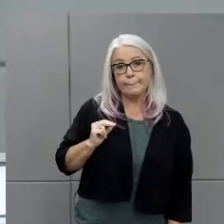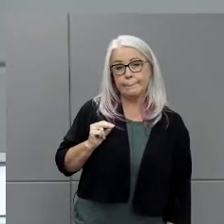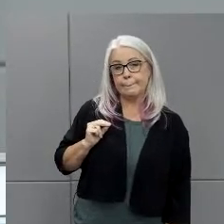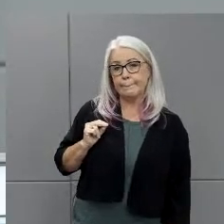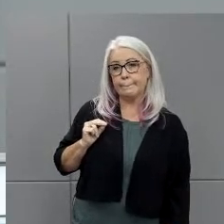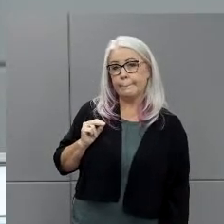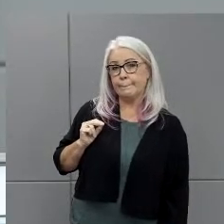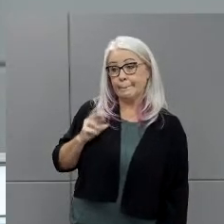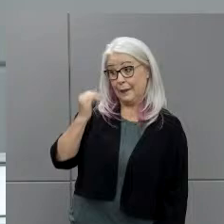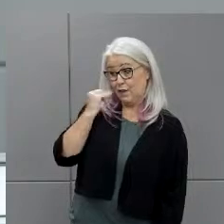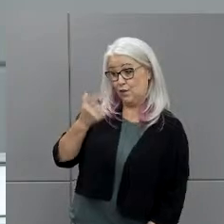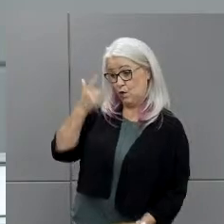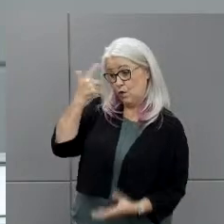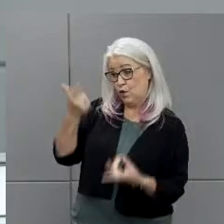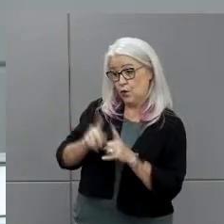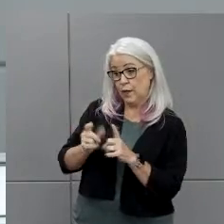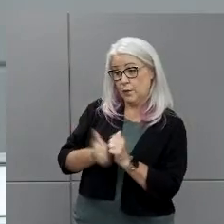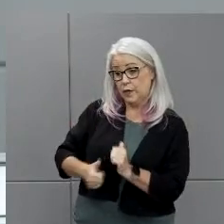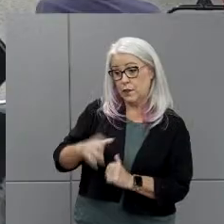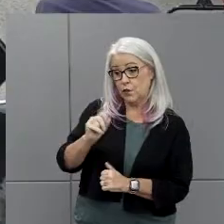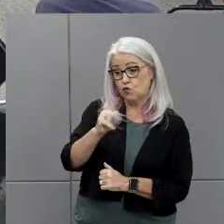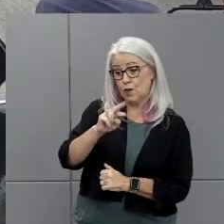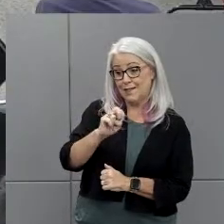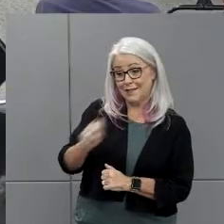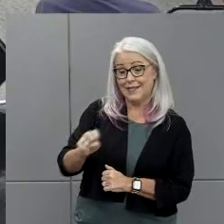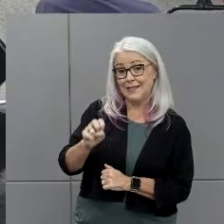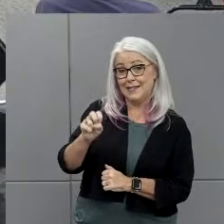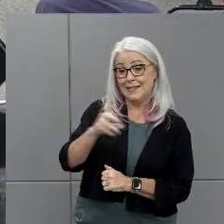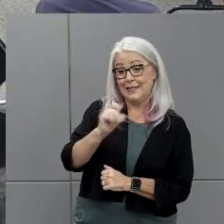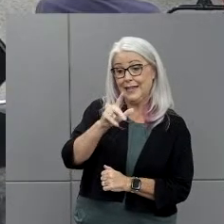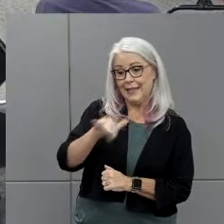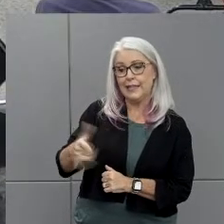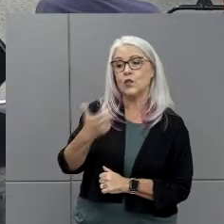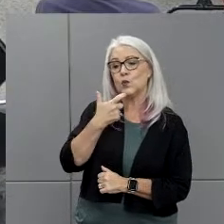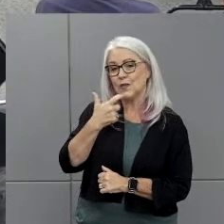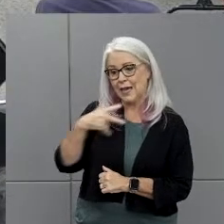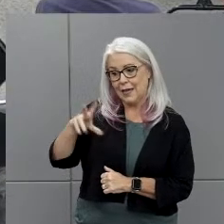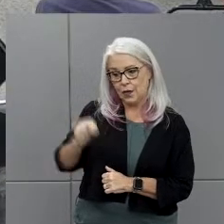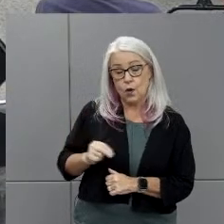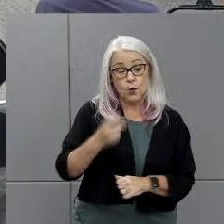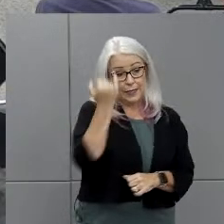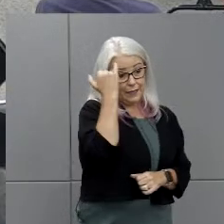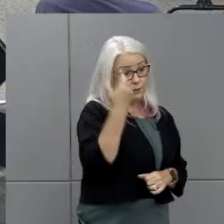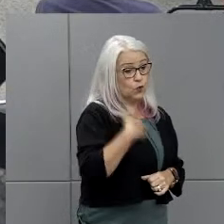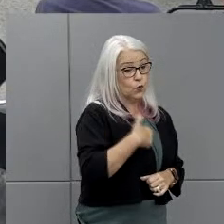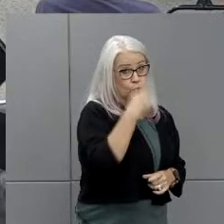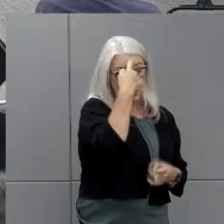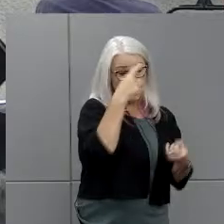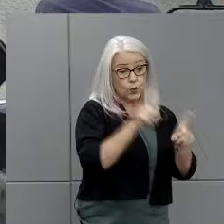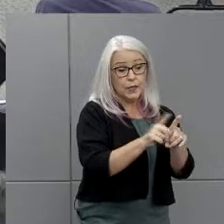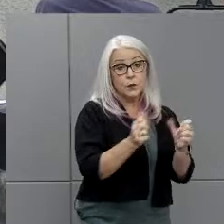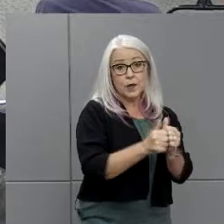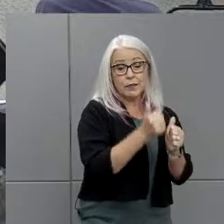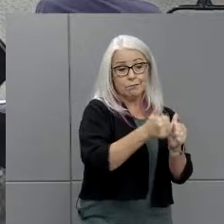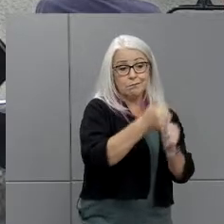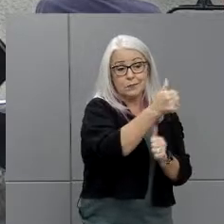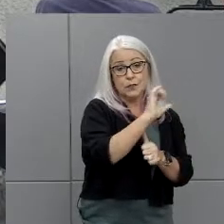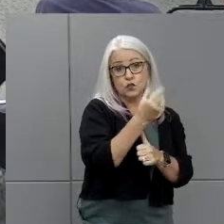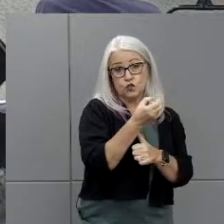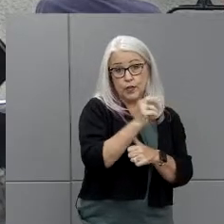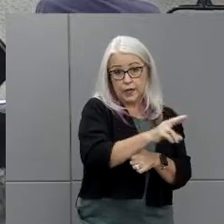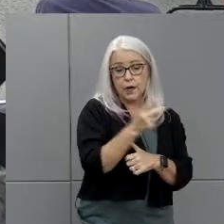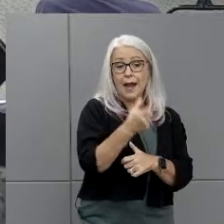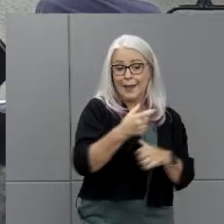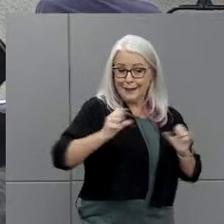Did you say if you agree with trustee Daly, you would vote no? Yes. And if you agree with the chair that I am able to